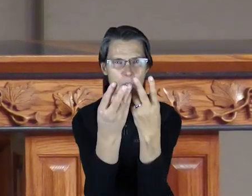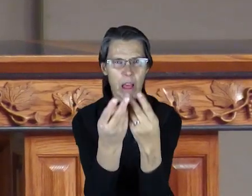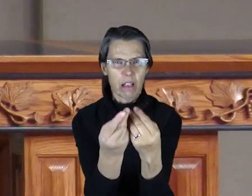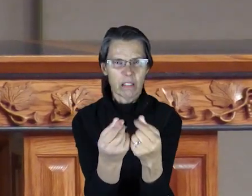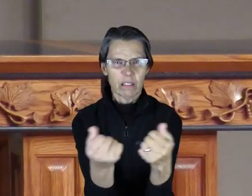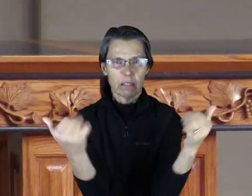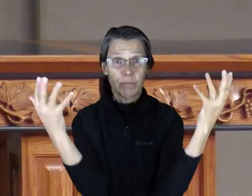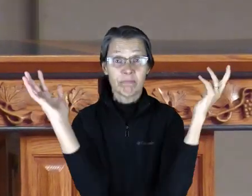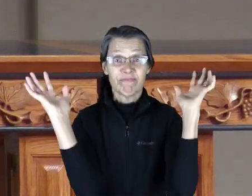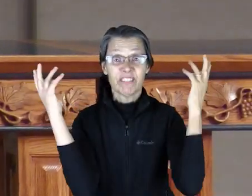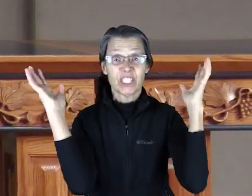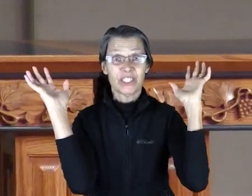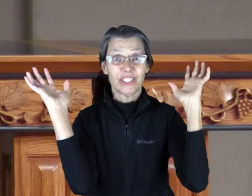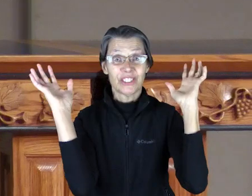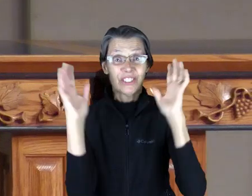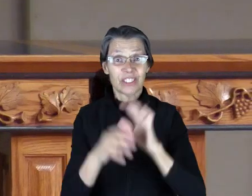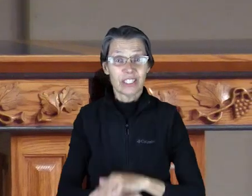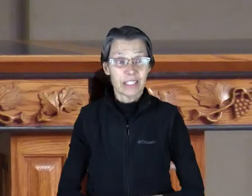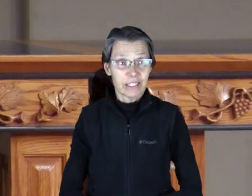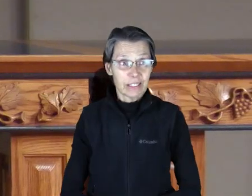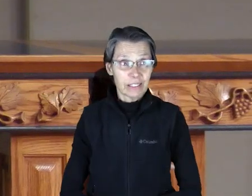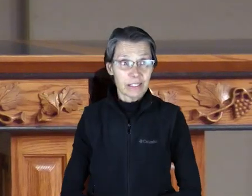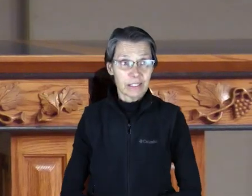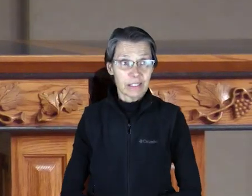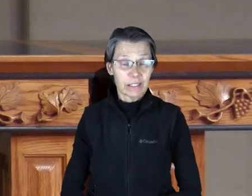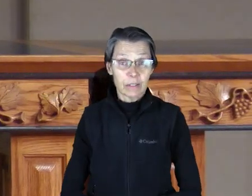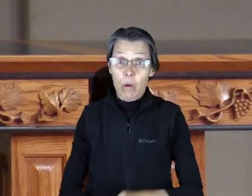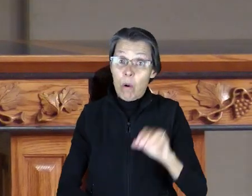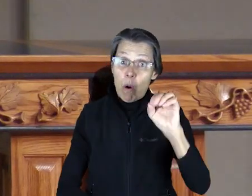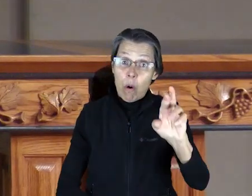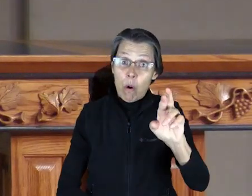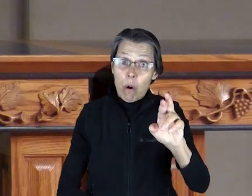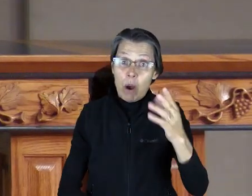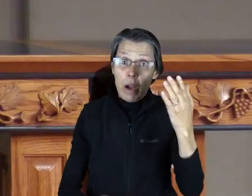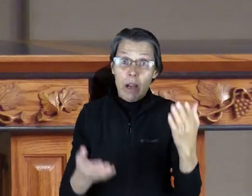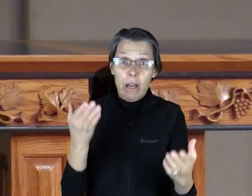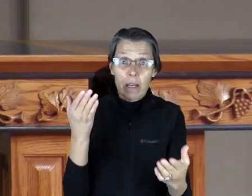it and let it be consumed into ash.